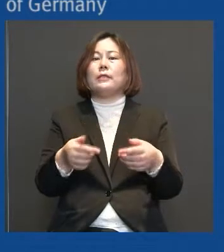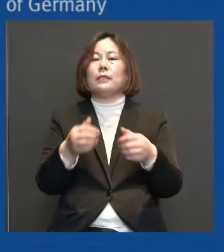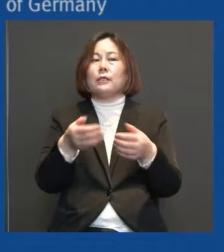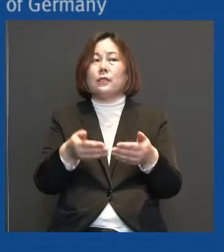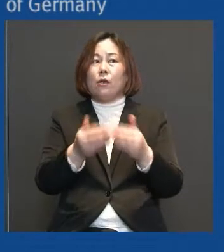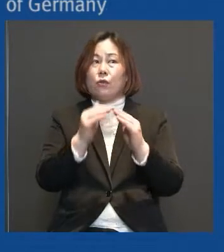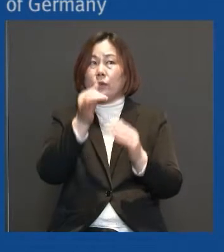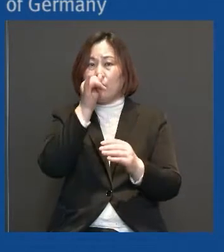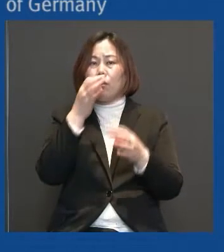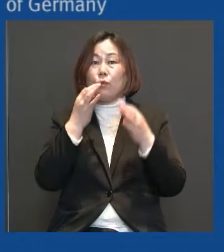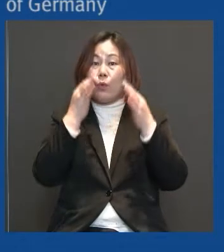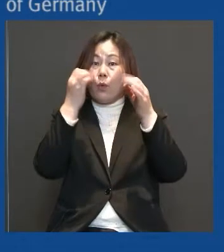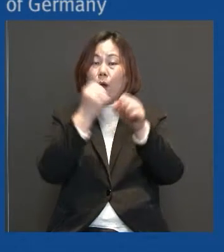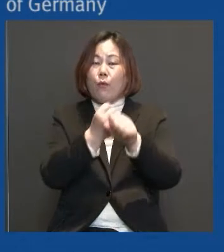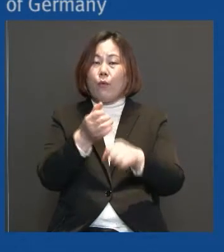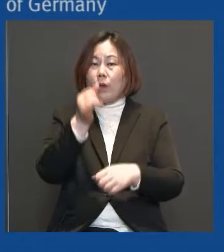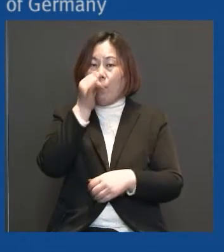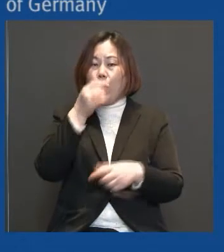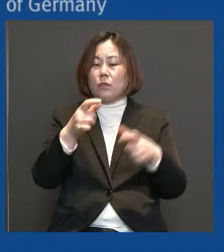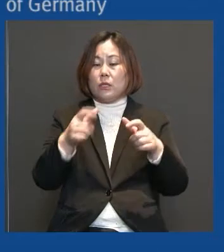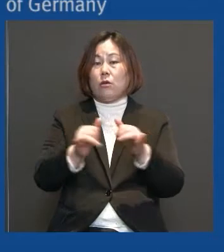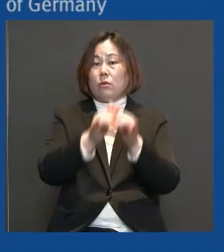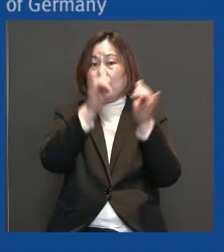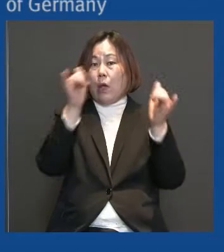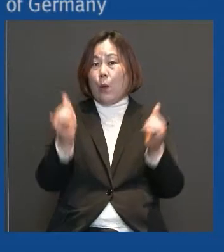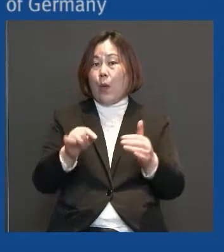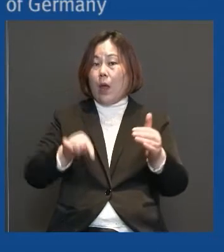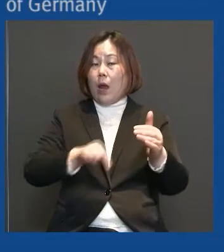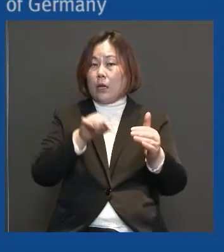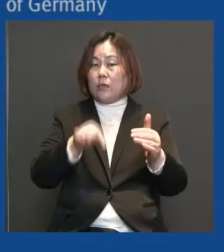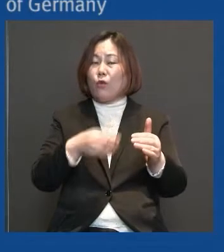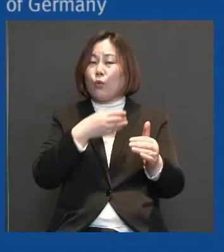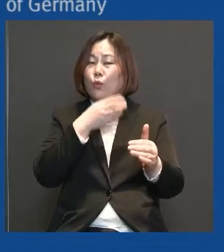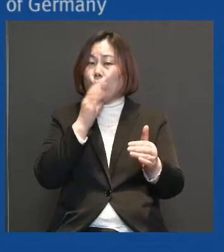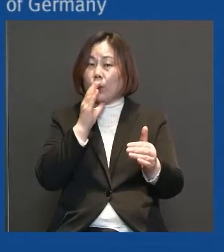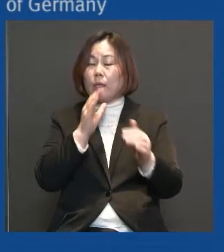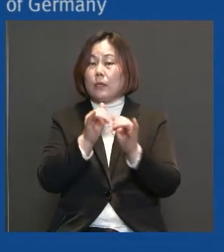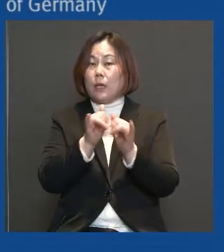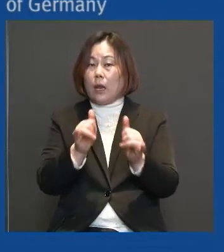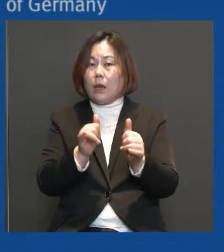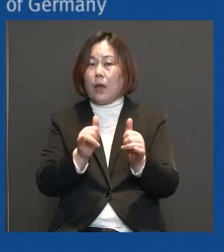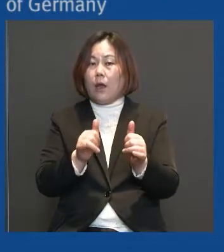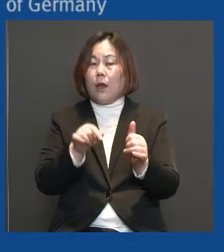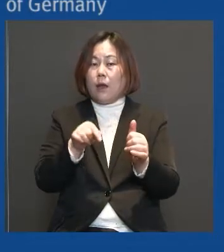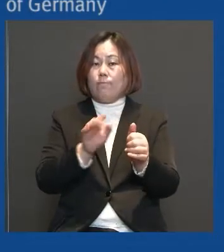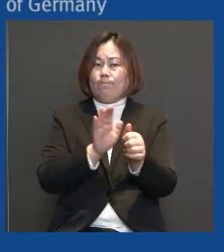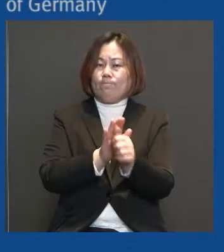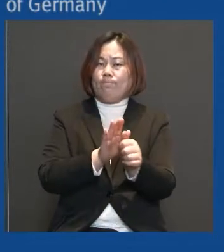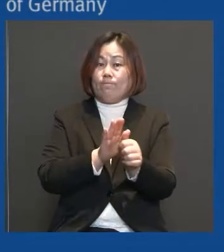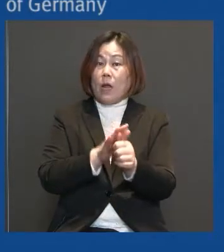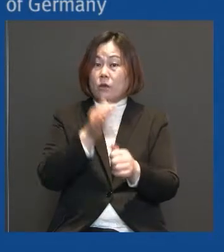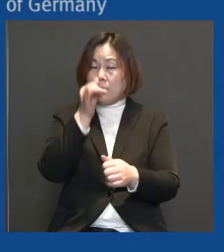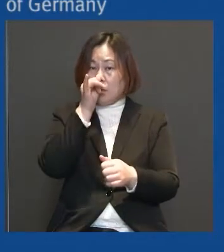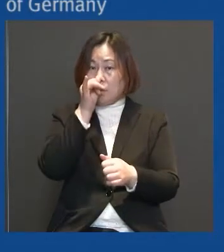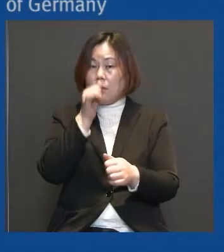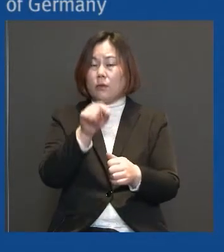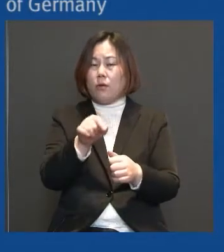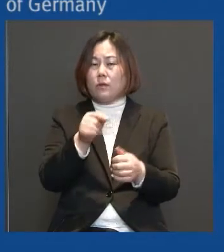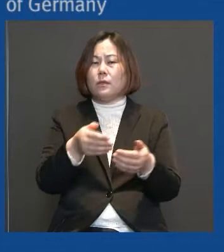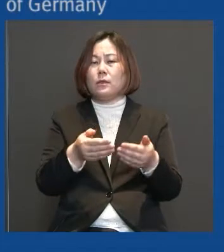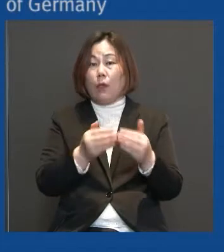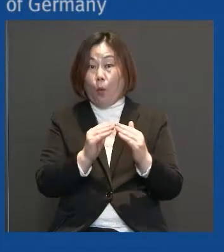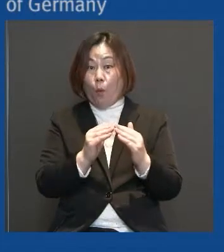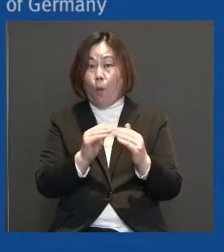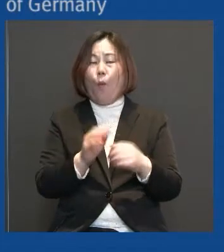can reach the older persons, and ensuring that flexible structures are established and affording older persons active opportunities